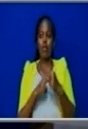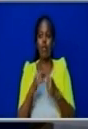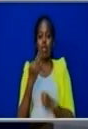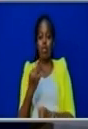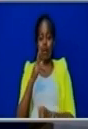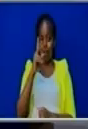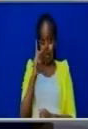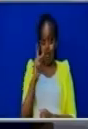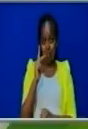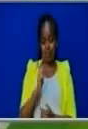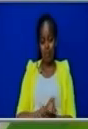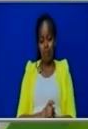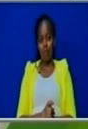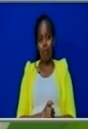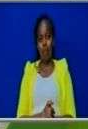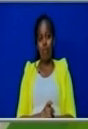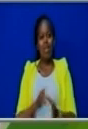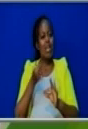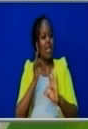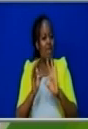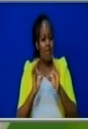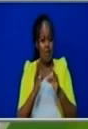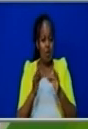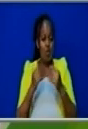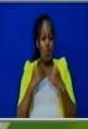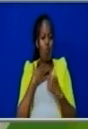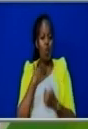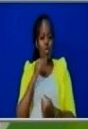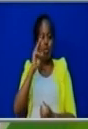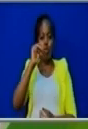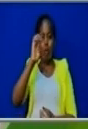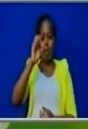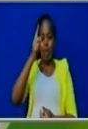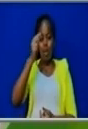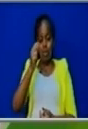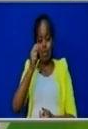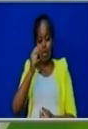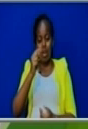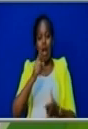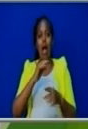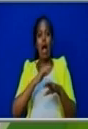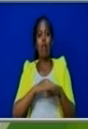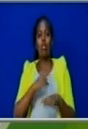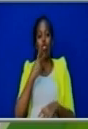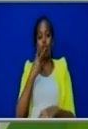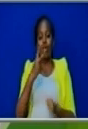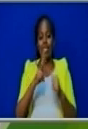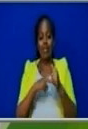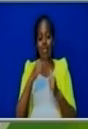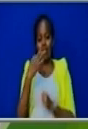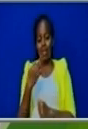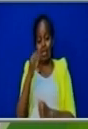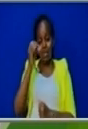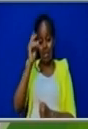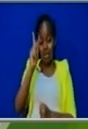373 Kelvin. Okay. If you have to melt it, Yes. it should be melting at 273